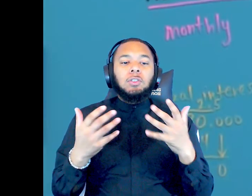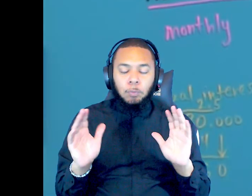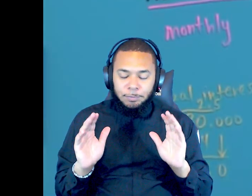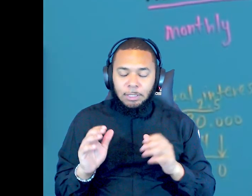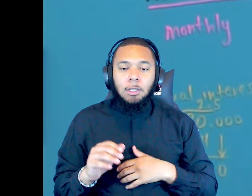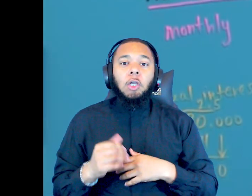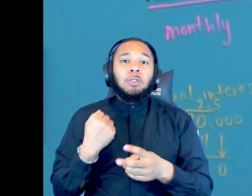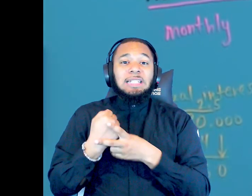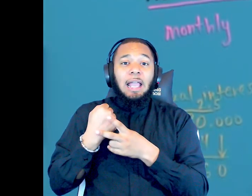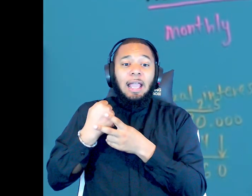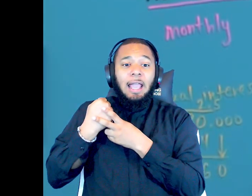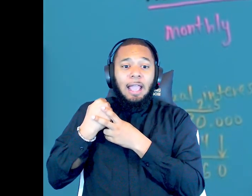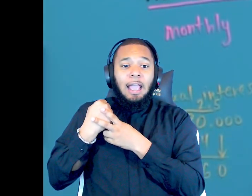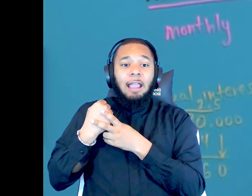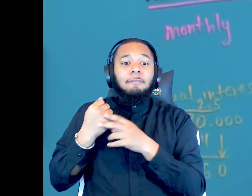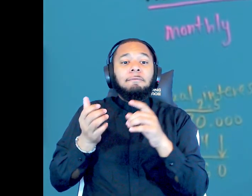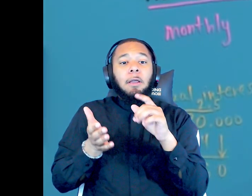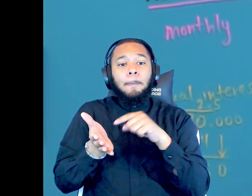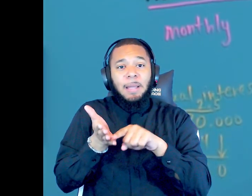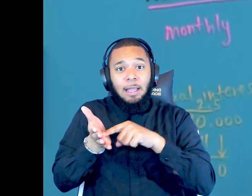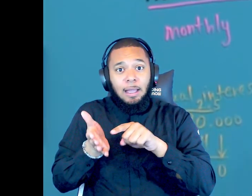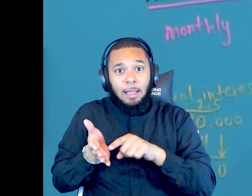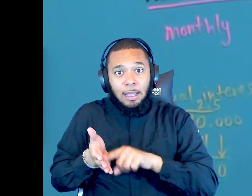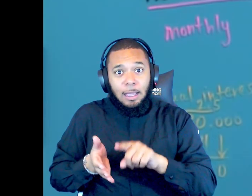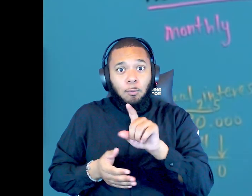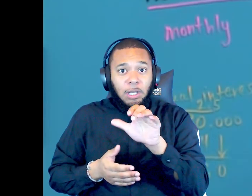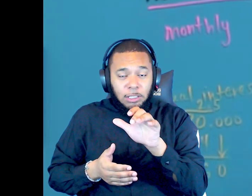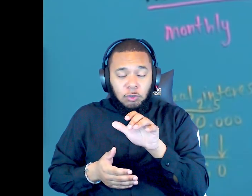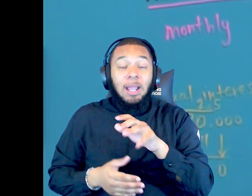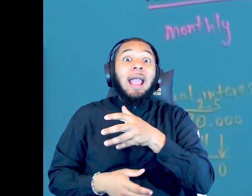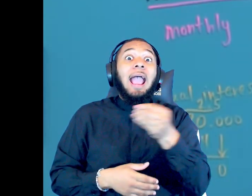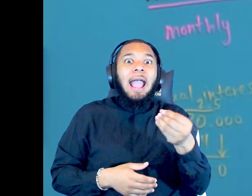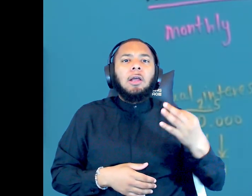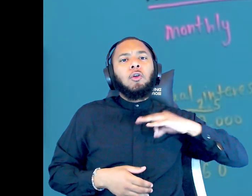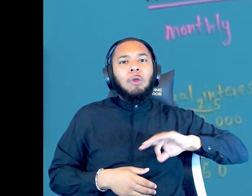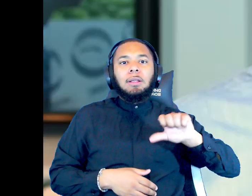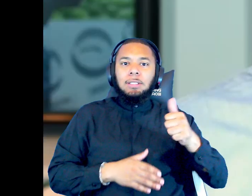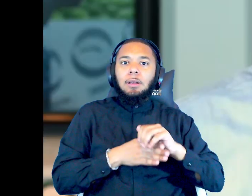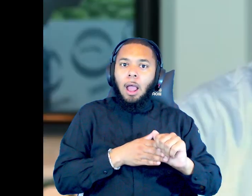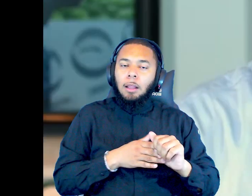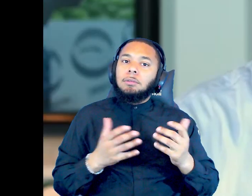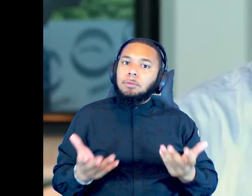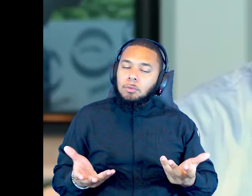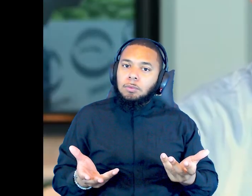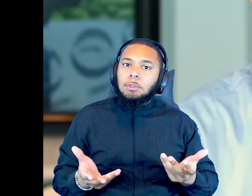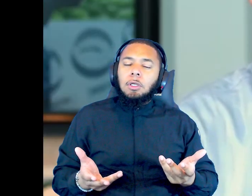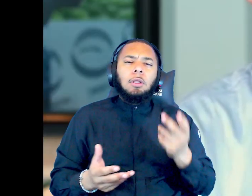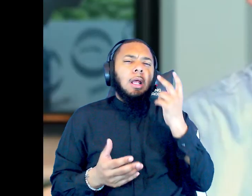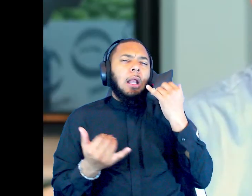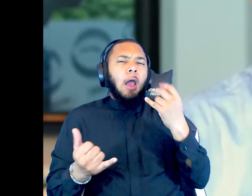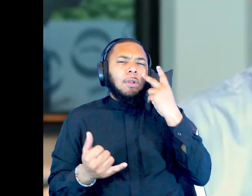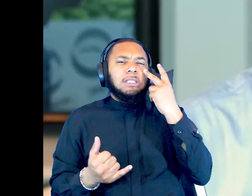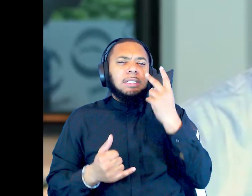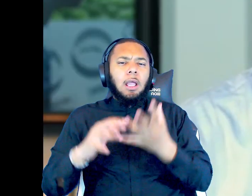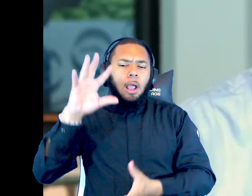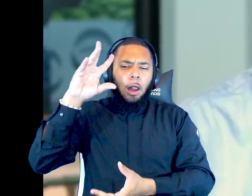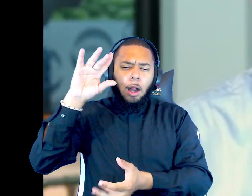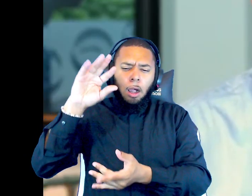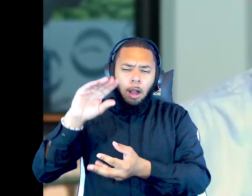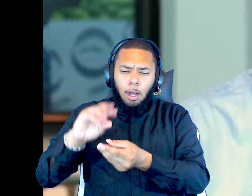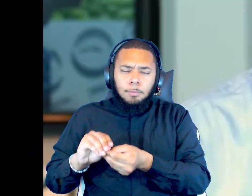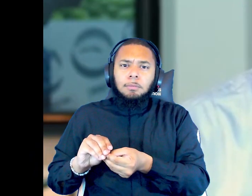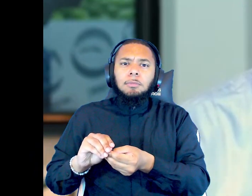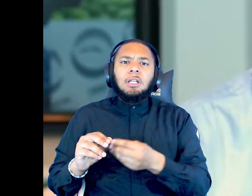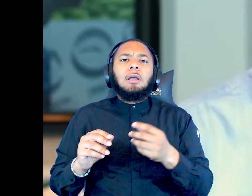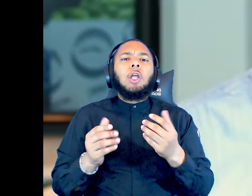could, $100, and you actually had some fraudulent activity, so you're going to get $10 credited back. So let's see what this is all together to find